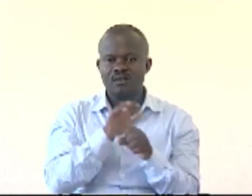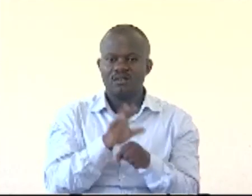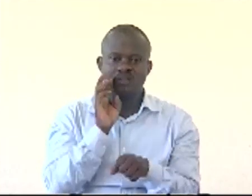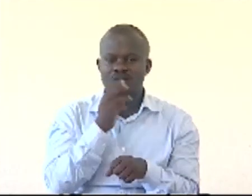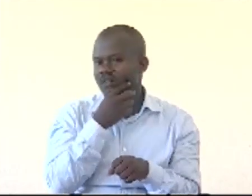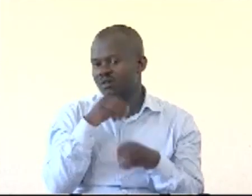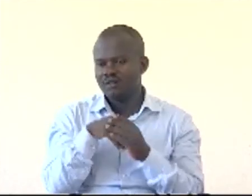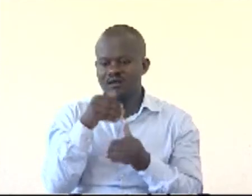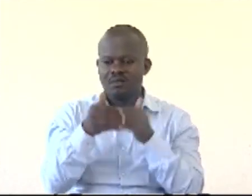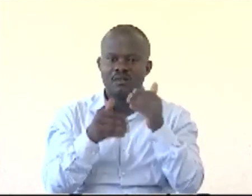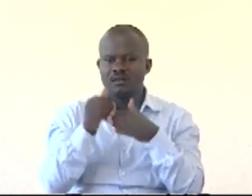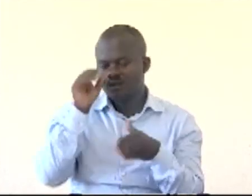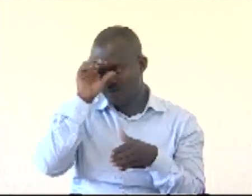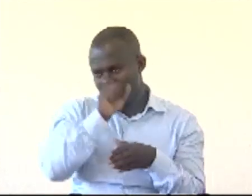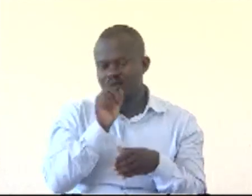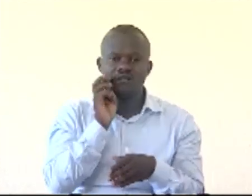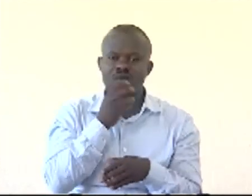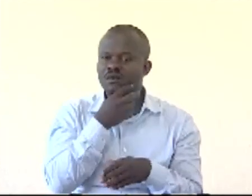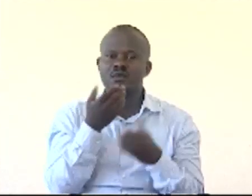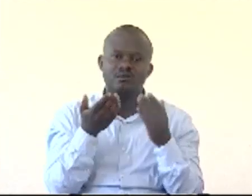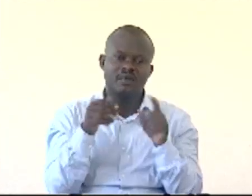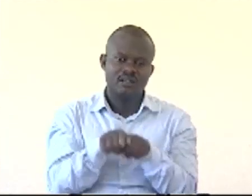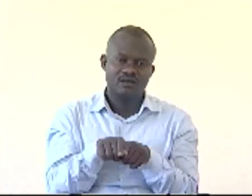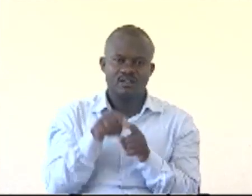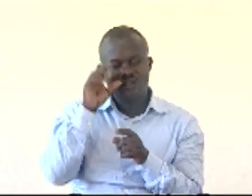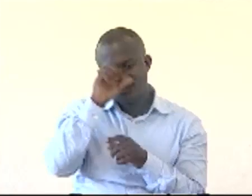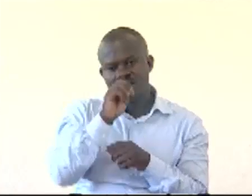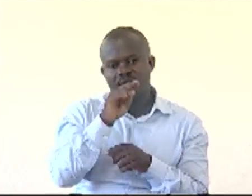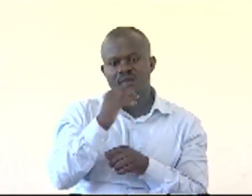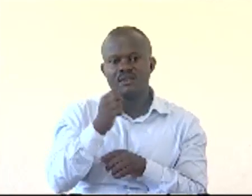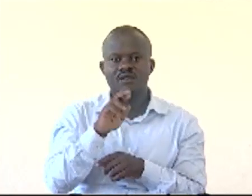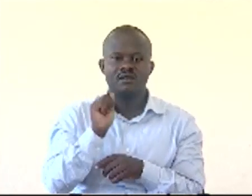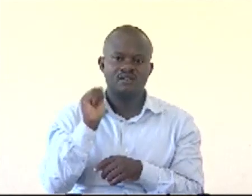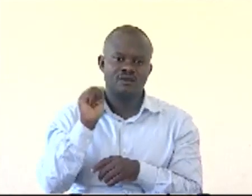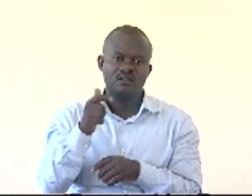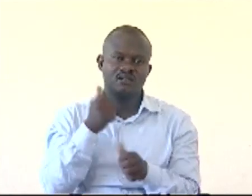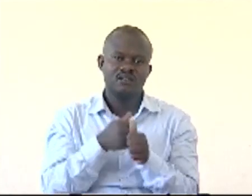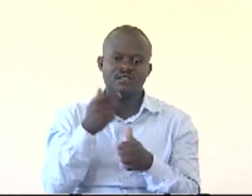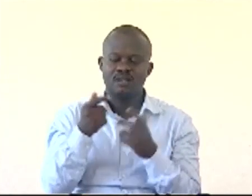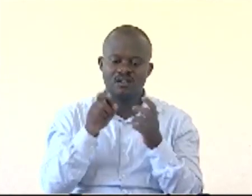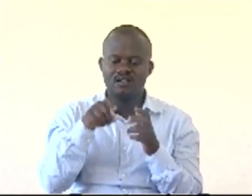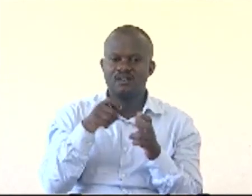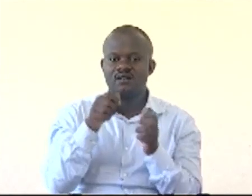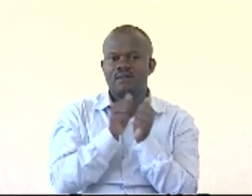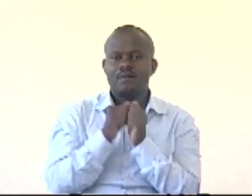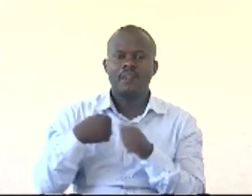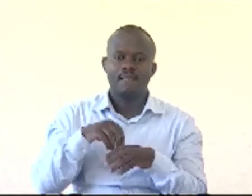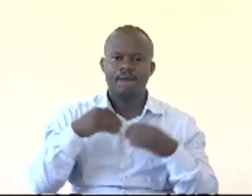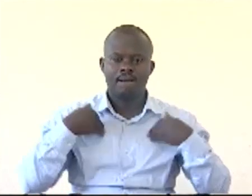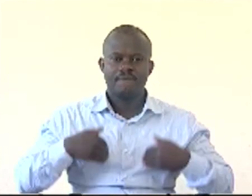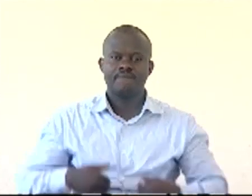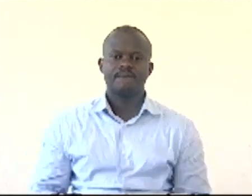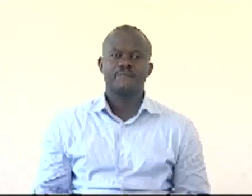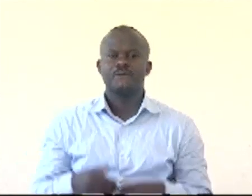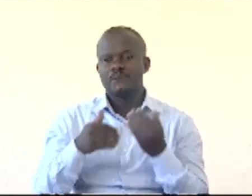that process of losing water, you may even lose minerals which are needed by our body.